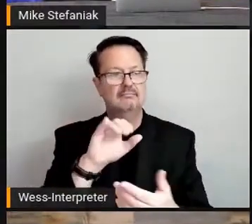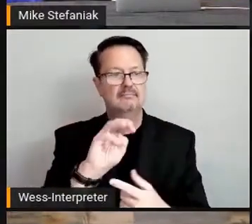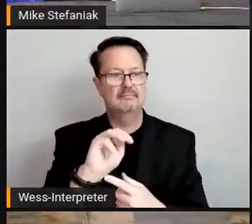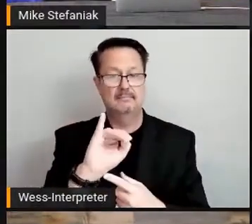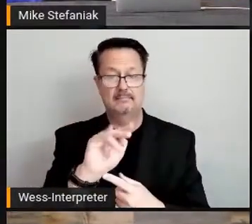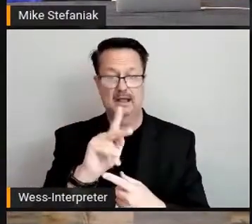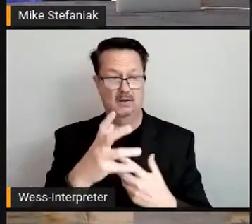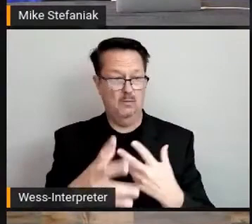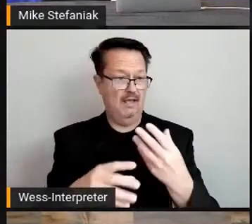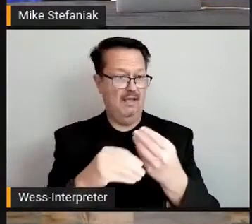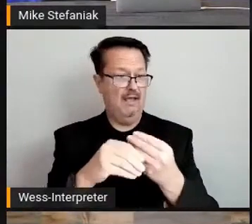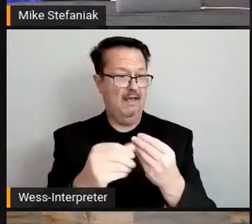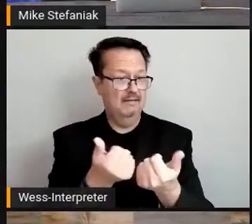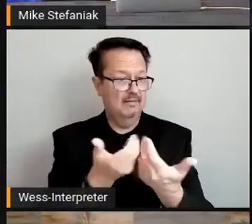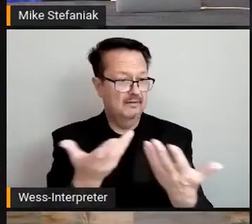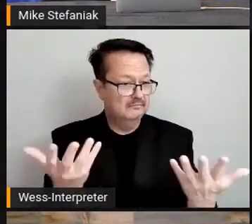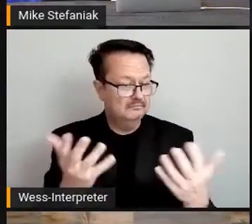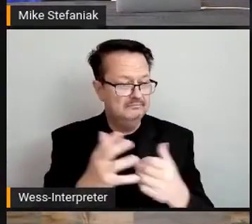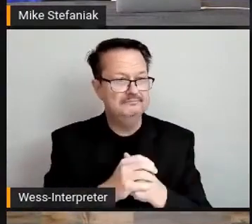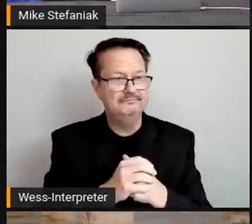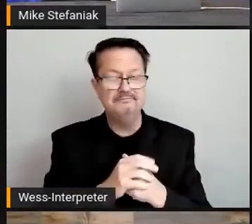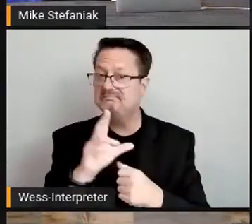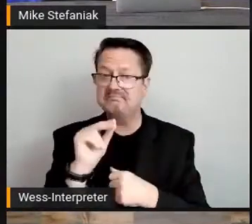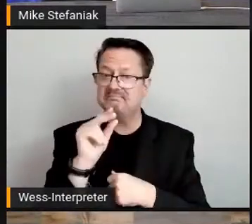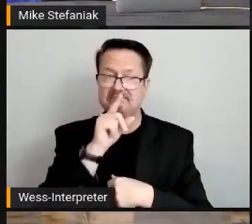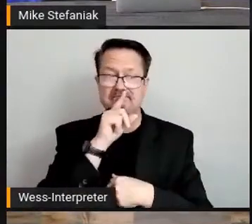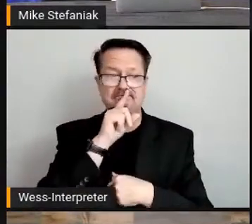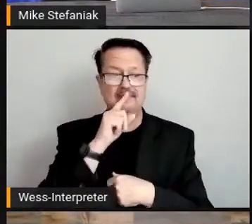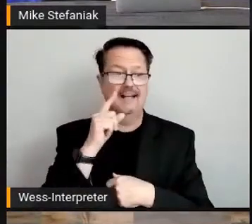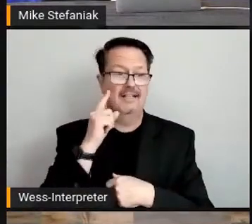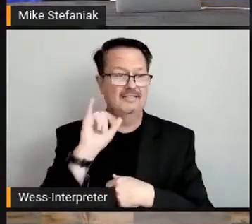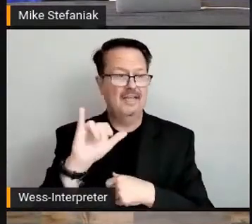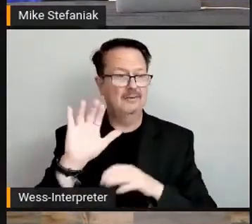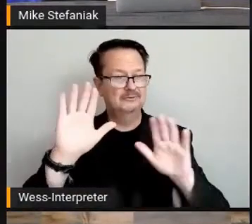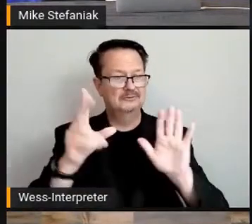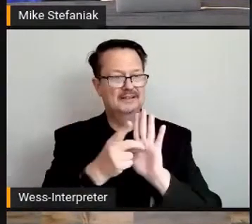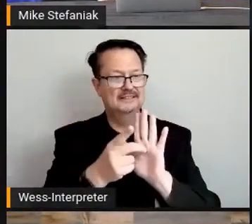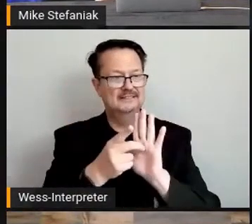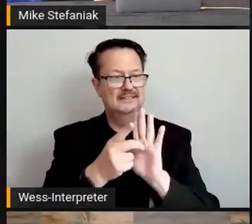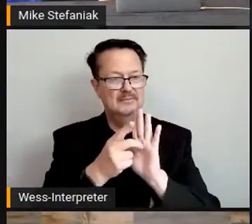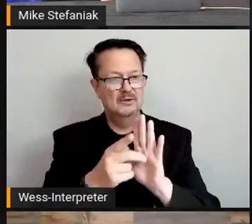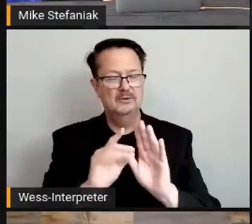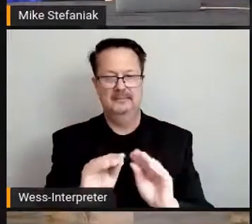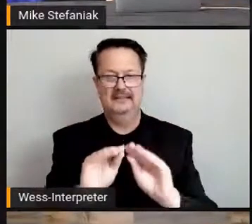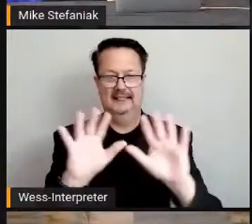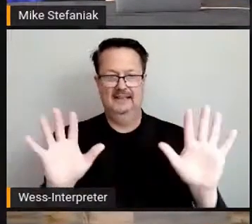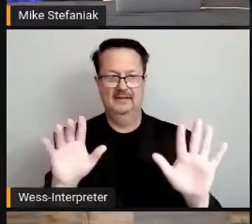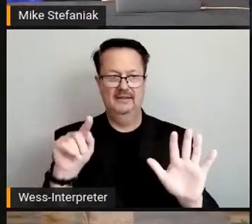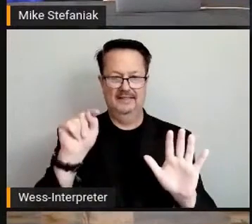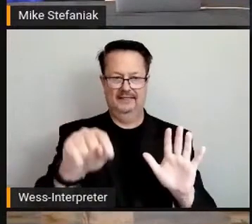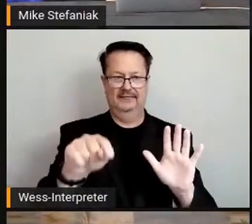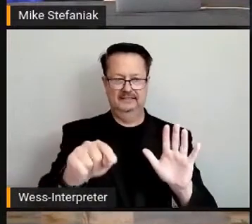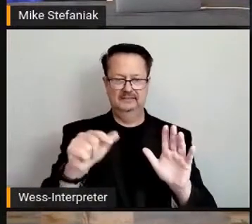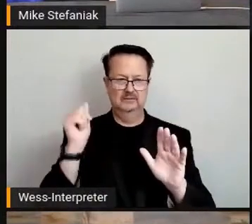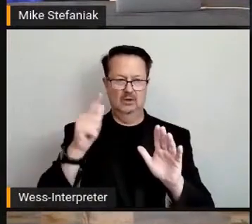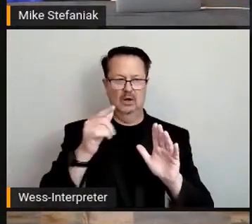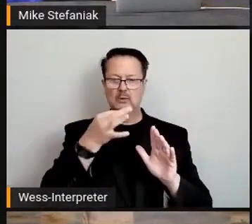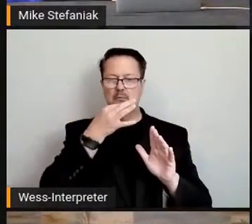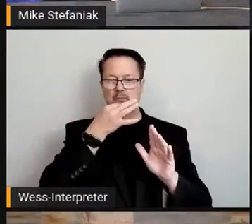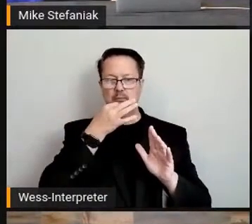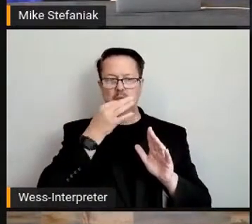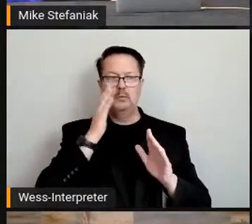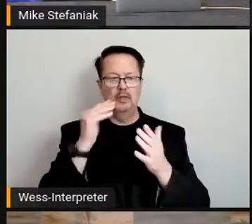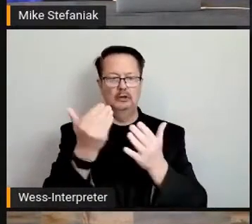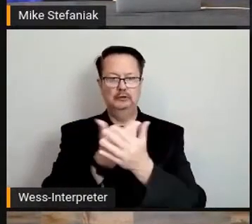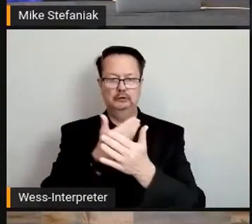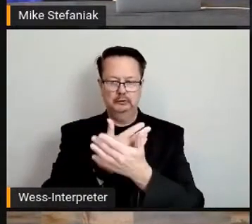else to add? No, I think that was a great demo. Just to be clear, this is all still coming soon. There'll be a new version of the